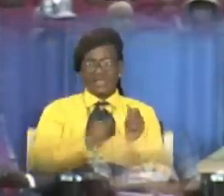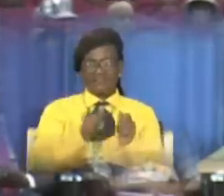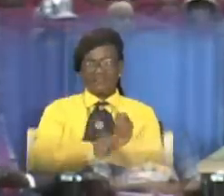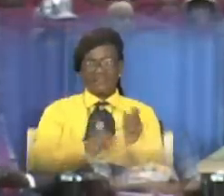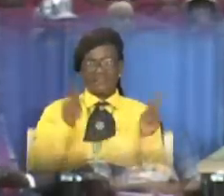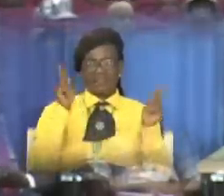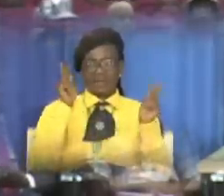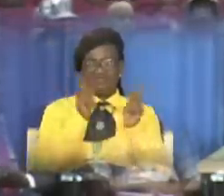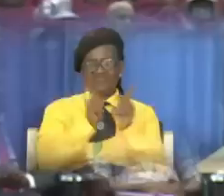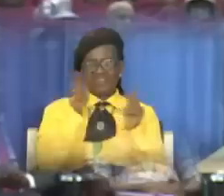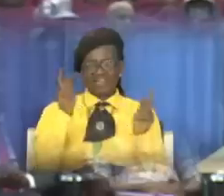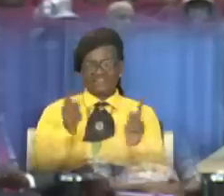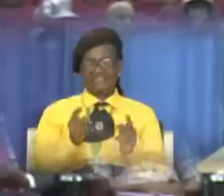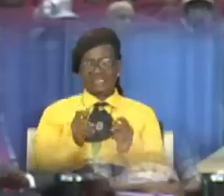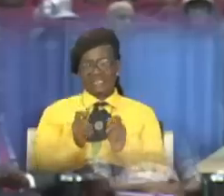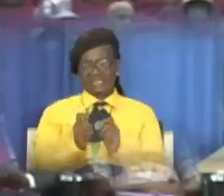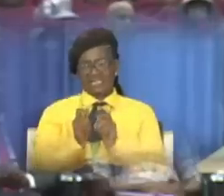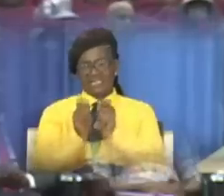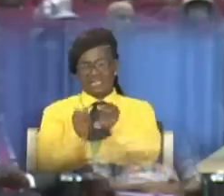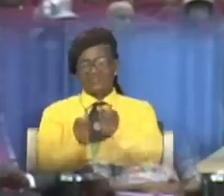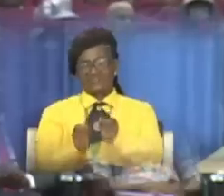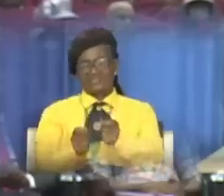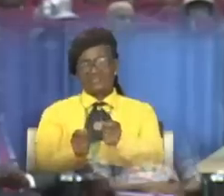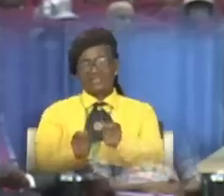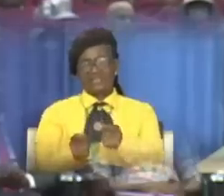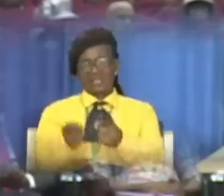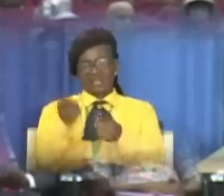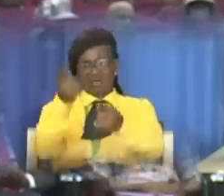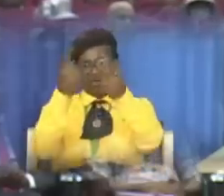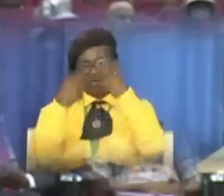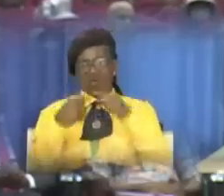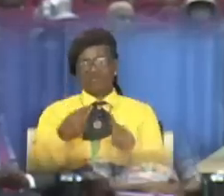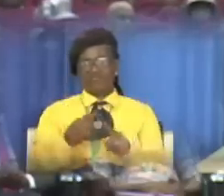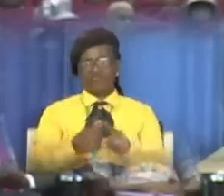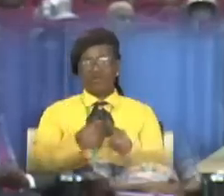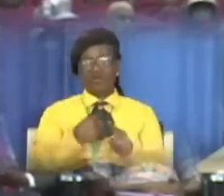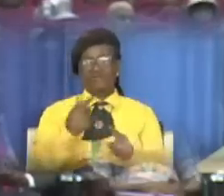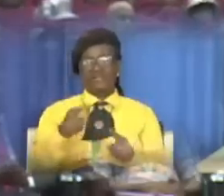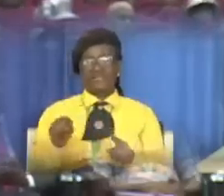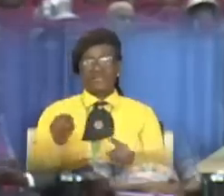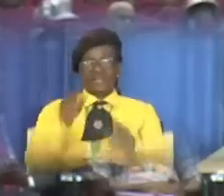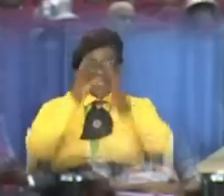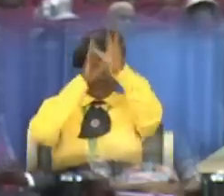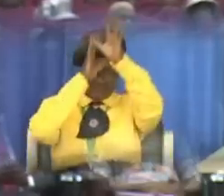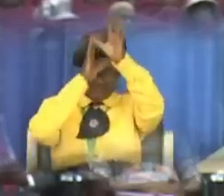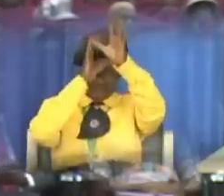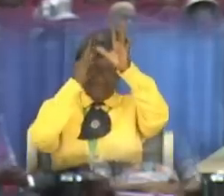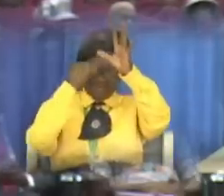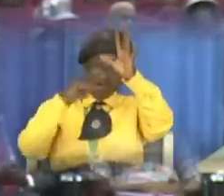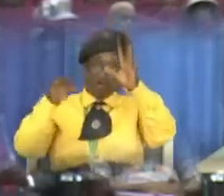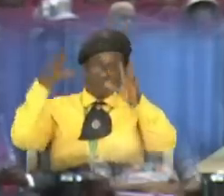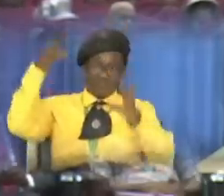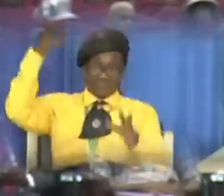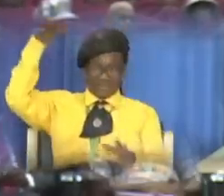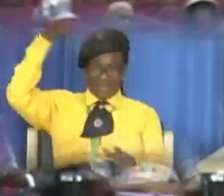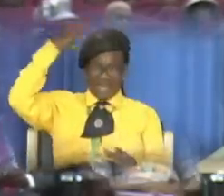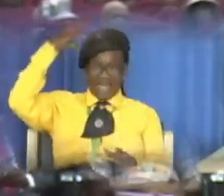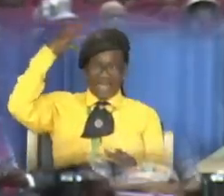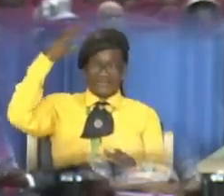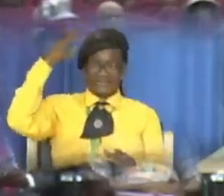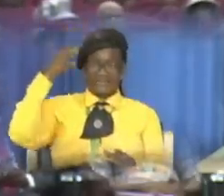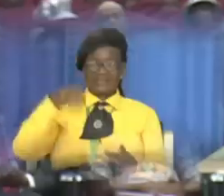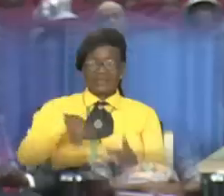he comes in, failure will go out, and you'll begin to succeed. Come quickly,